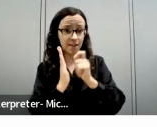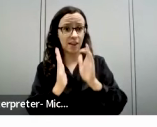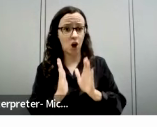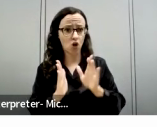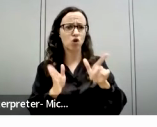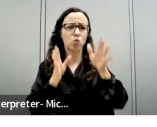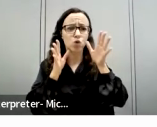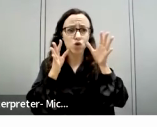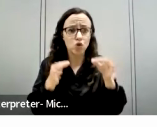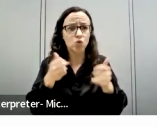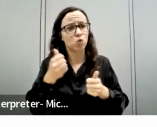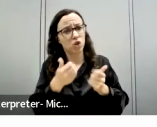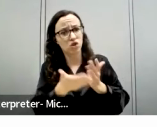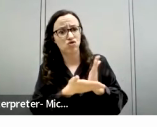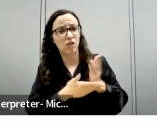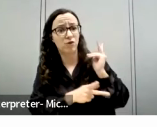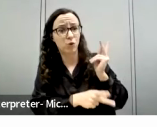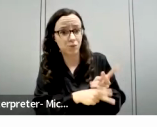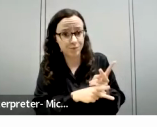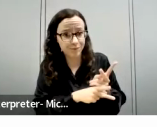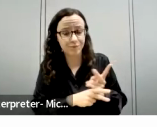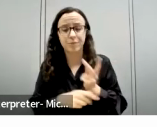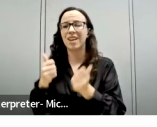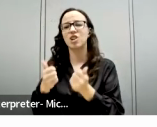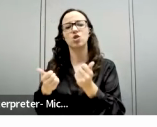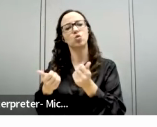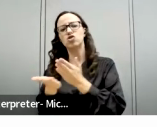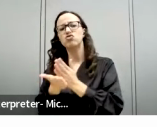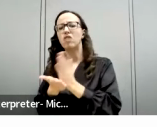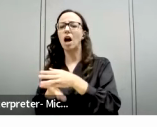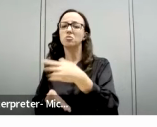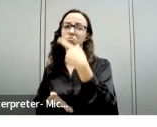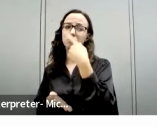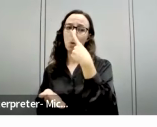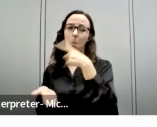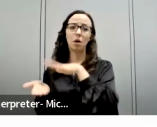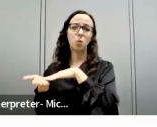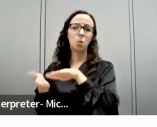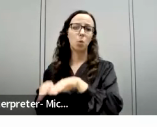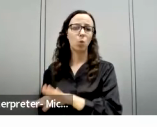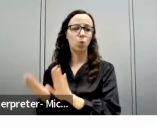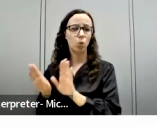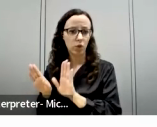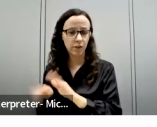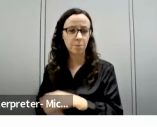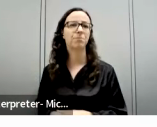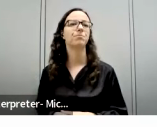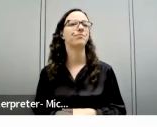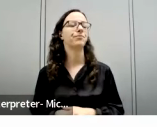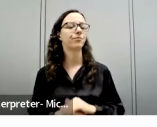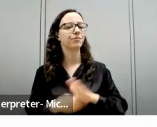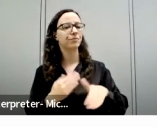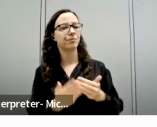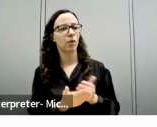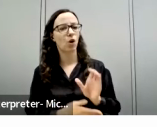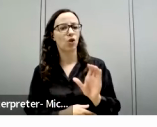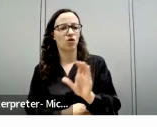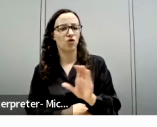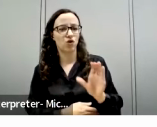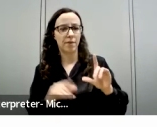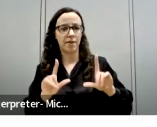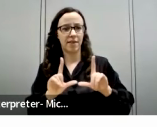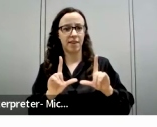and which ones you would like to sort of waive, if you want to think of it that way. All of the Creative Commons licenses have this